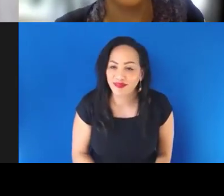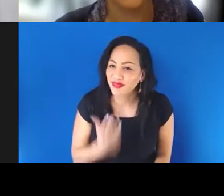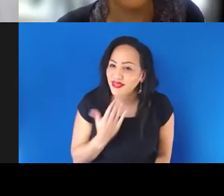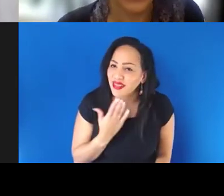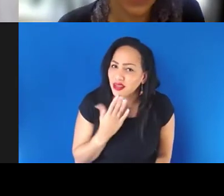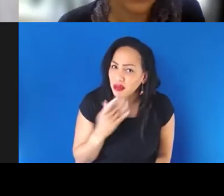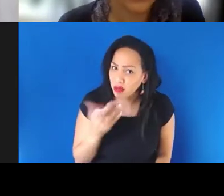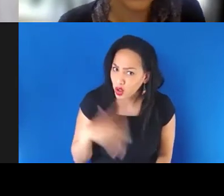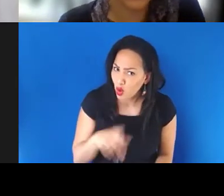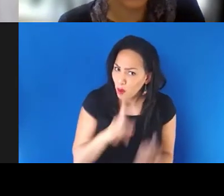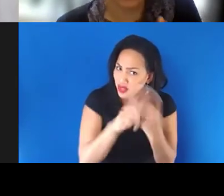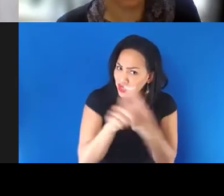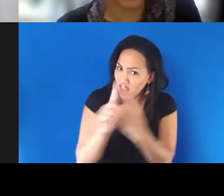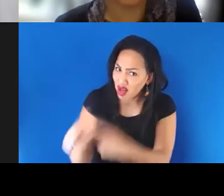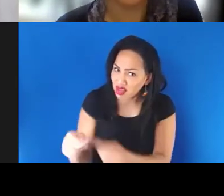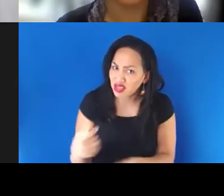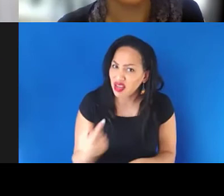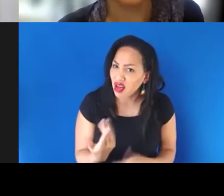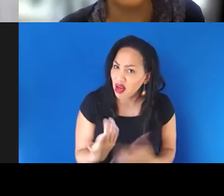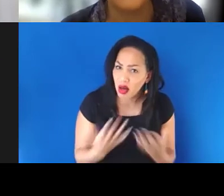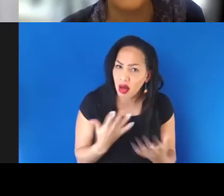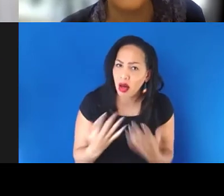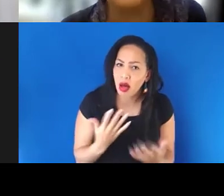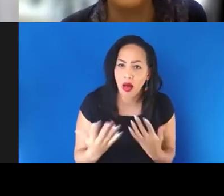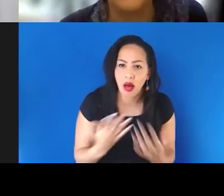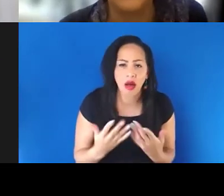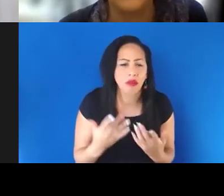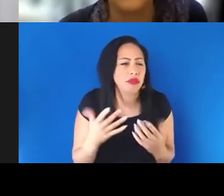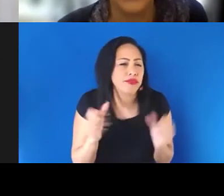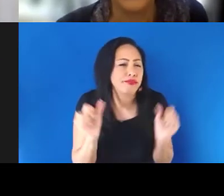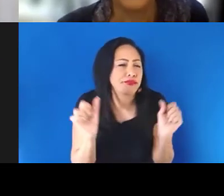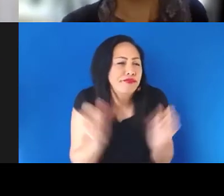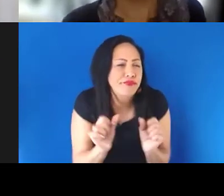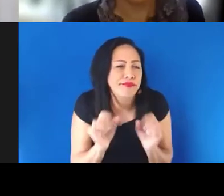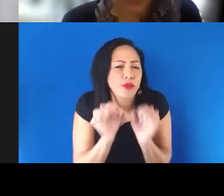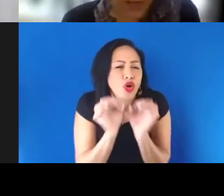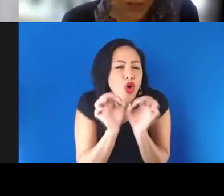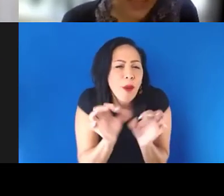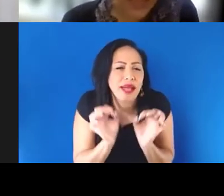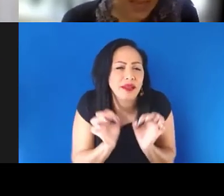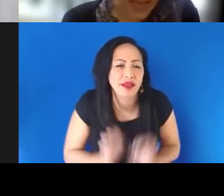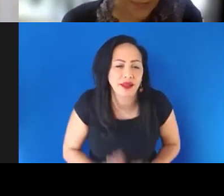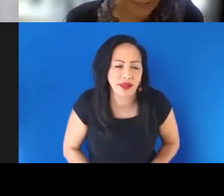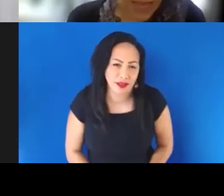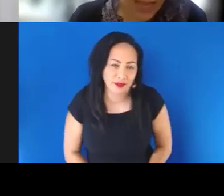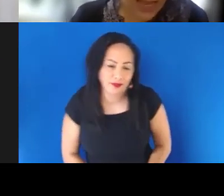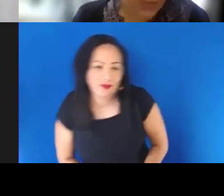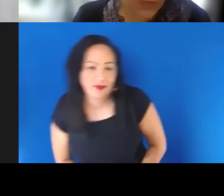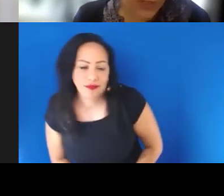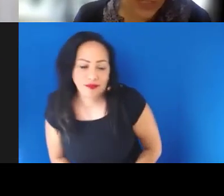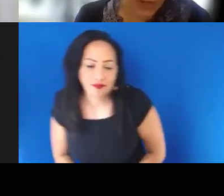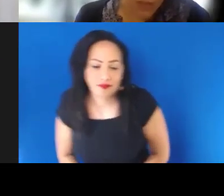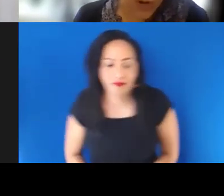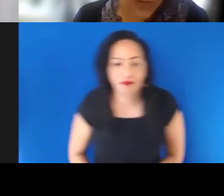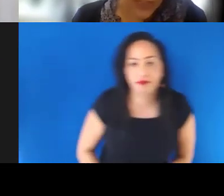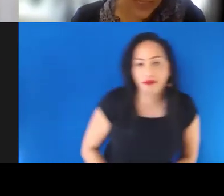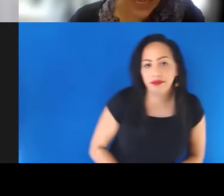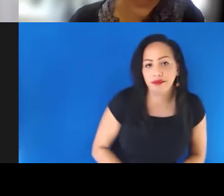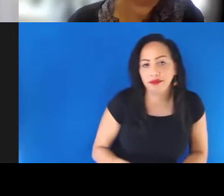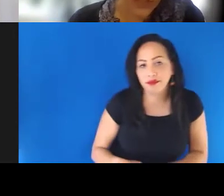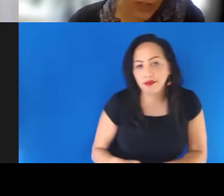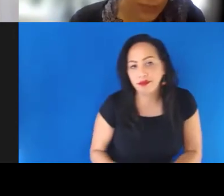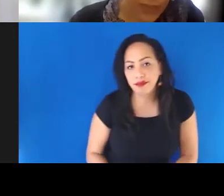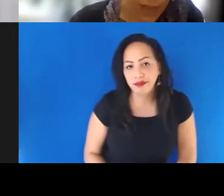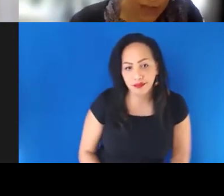to answer that, but I'd like to pick up something else. Just a final comment, please. Yeah. A final comment. I would want to